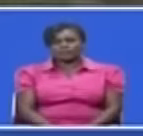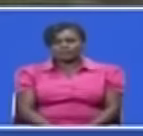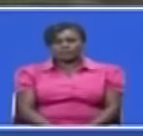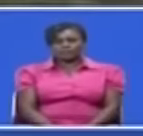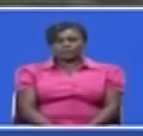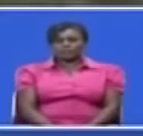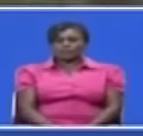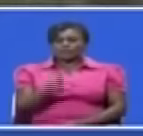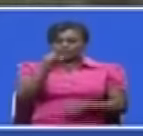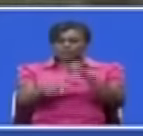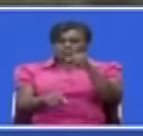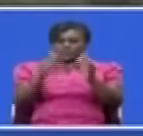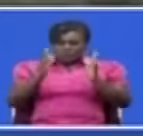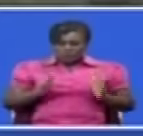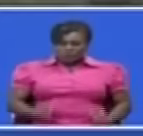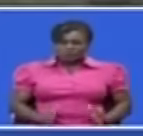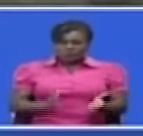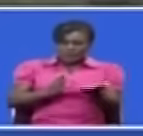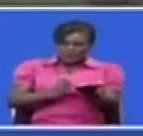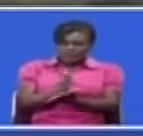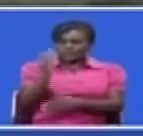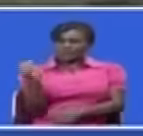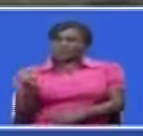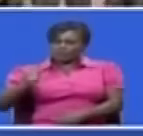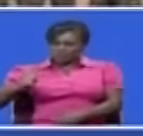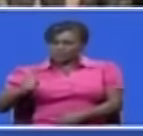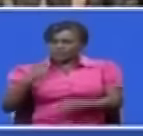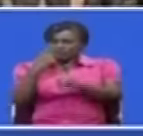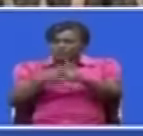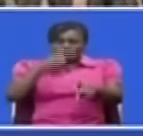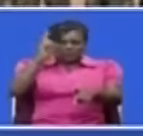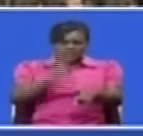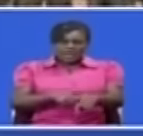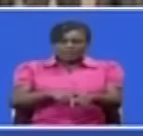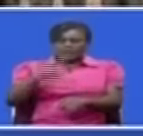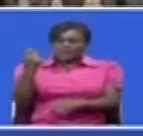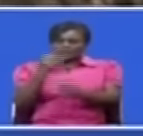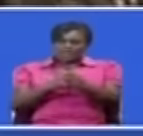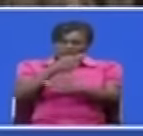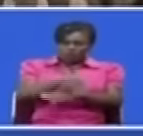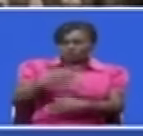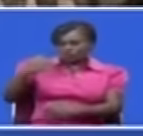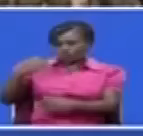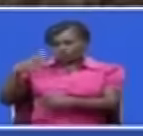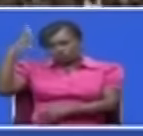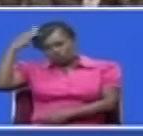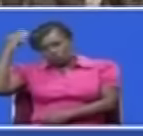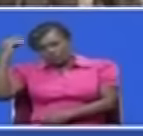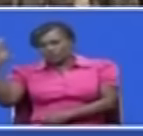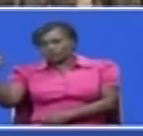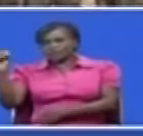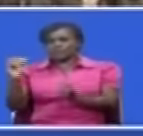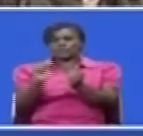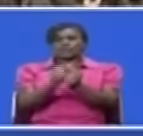the allegations of human rights abuses have been coming since Kenya crossed into Somalia in 2011. There's